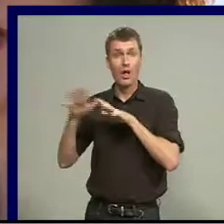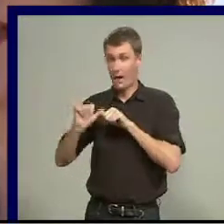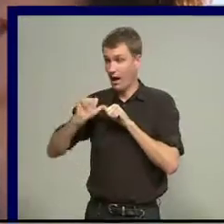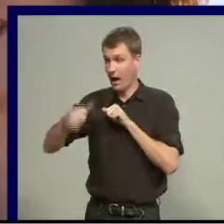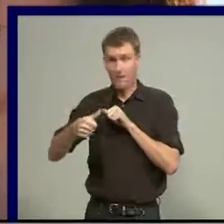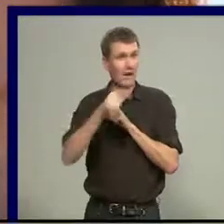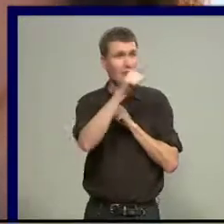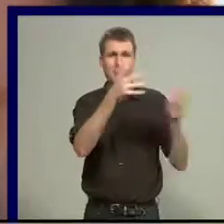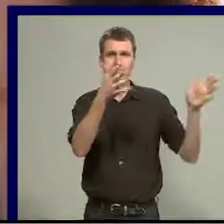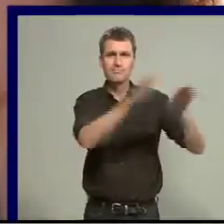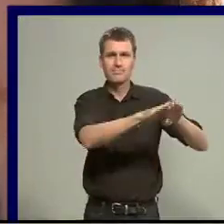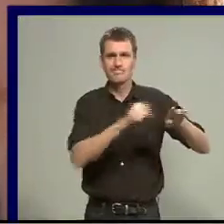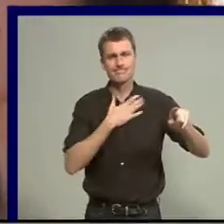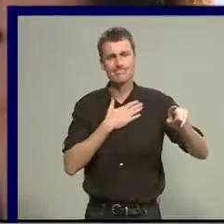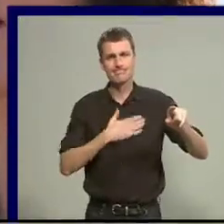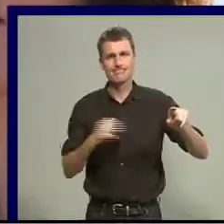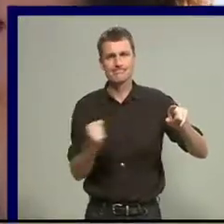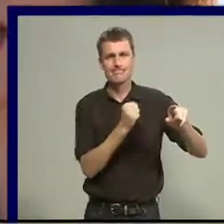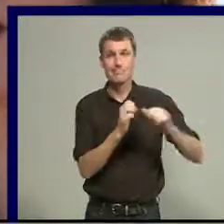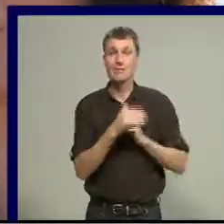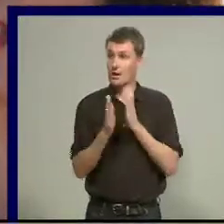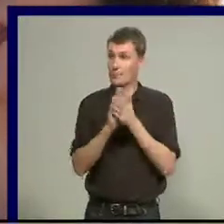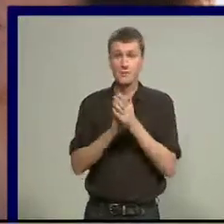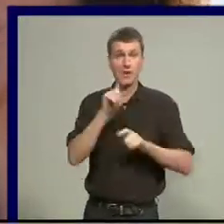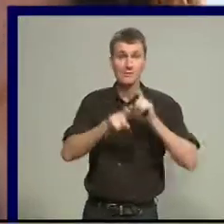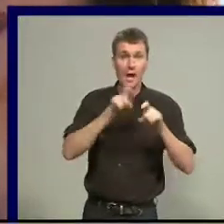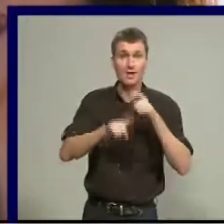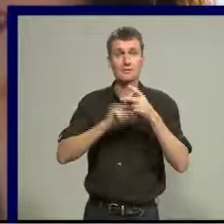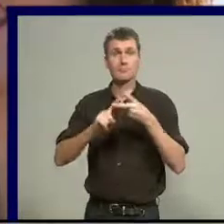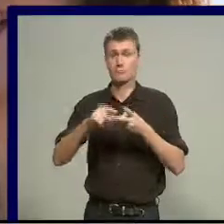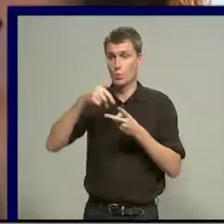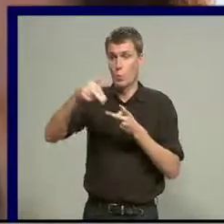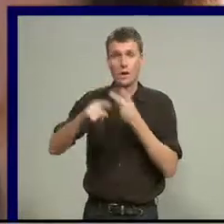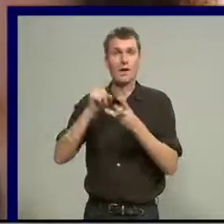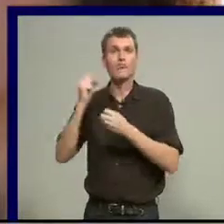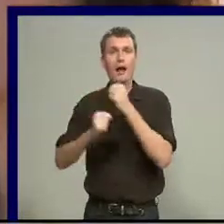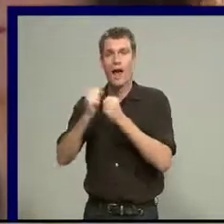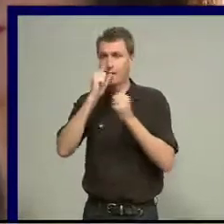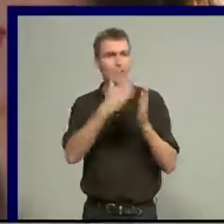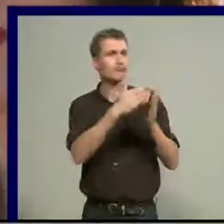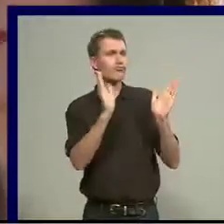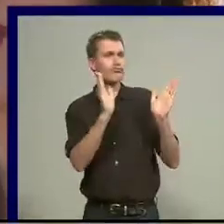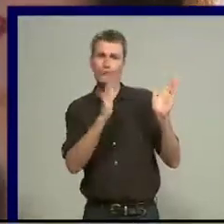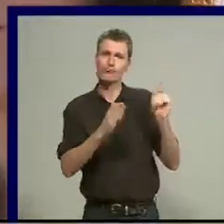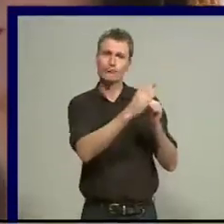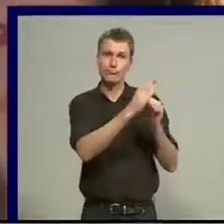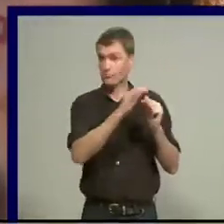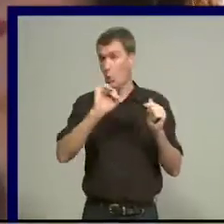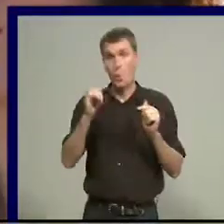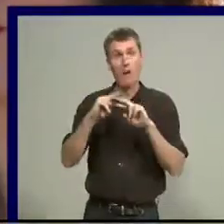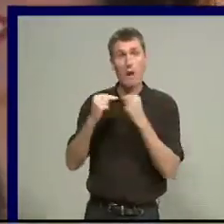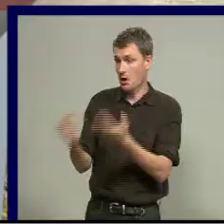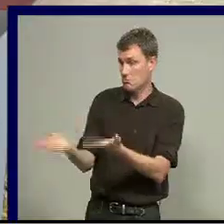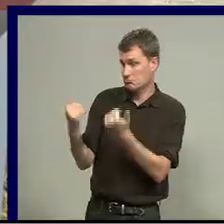the earthquake. So it opens it up to cyclists and pedestrians and runners and people who just want to bring their families up here and enjoy the